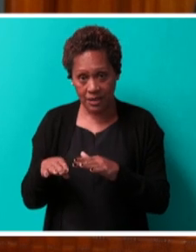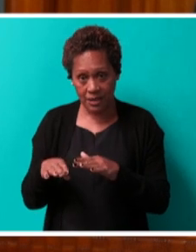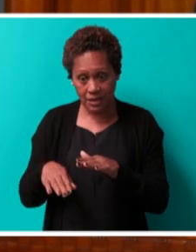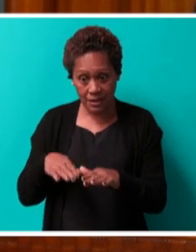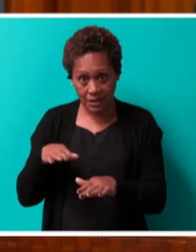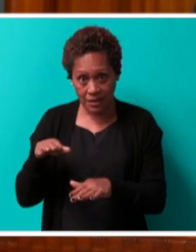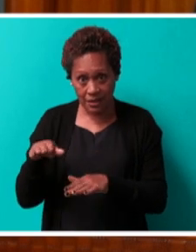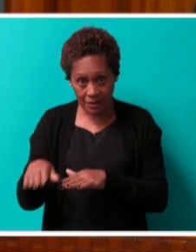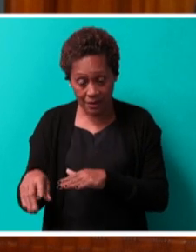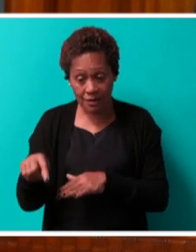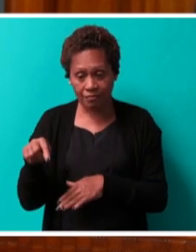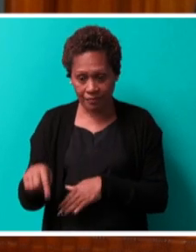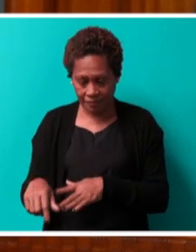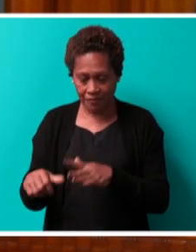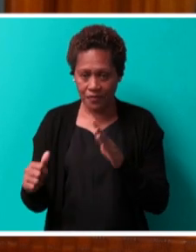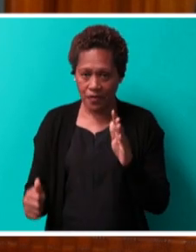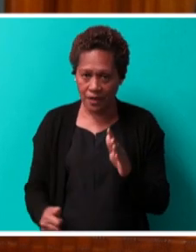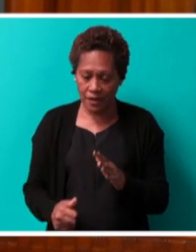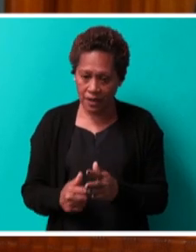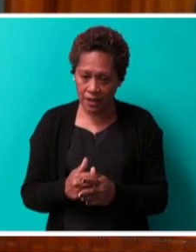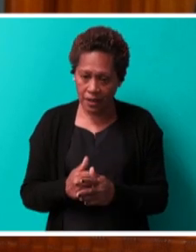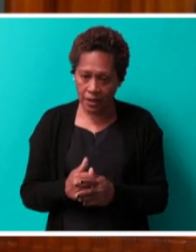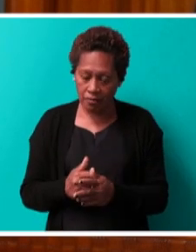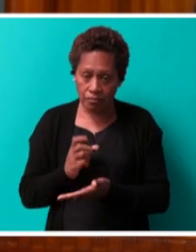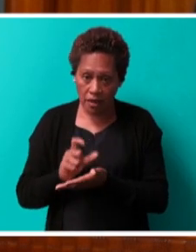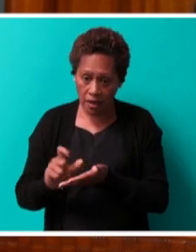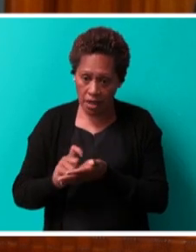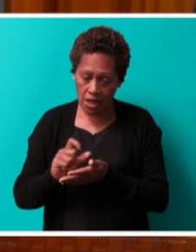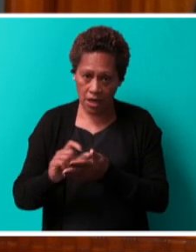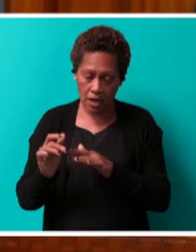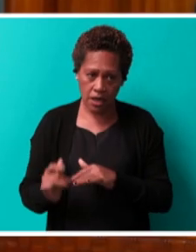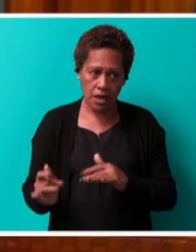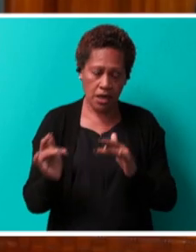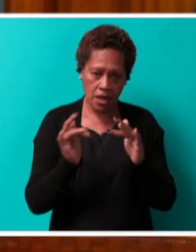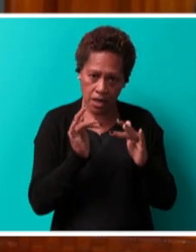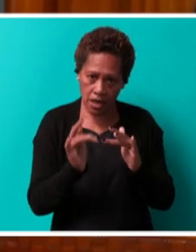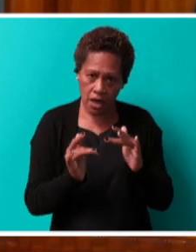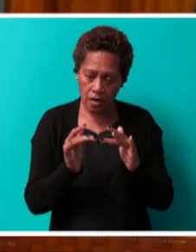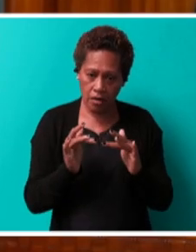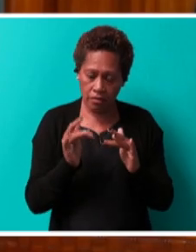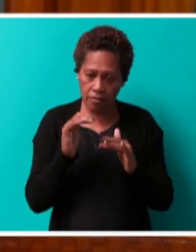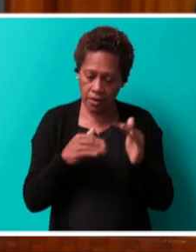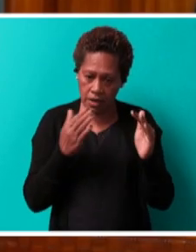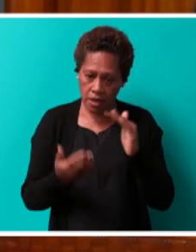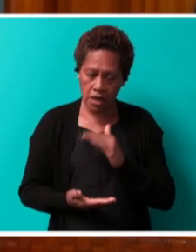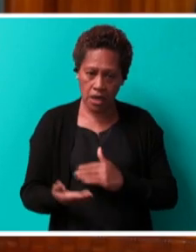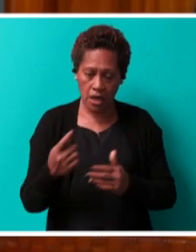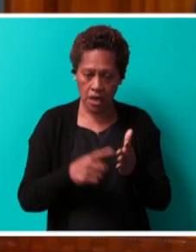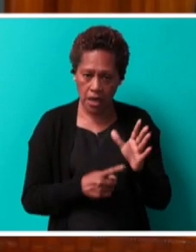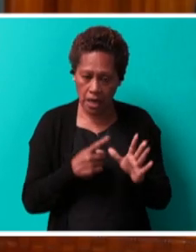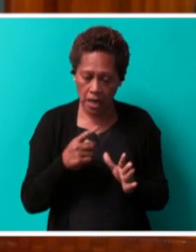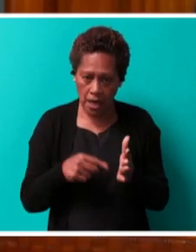the existing network of gazetted bases currently administered under the LTA Act and